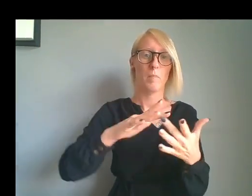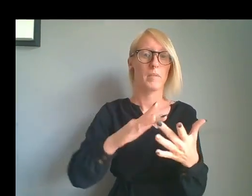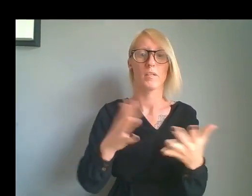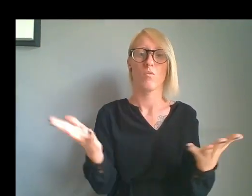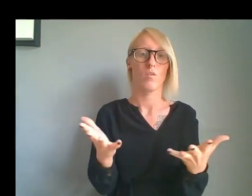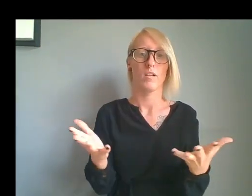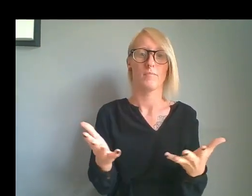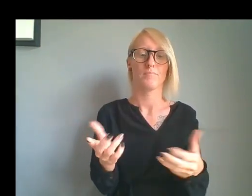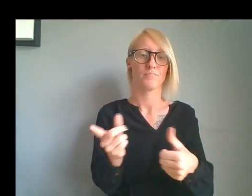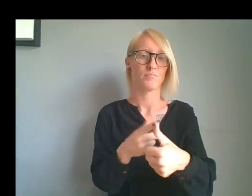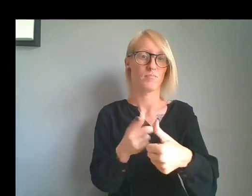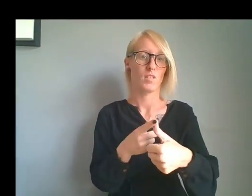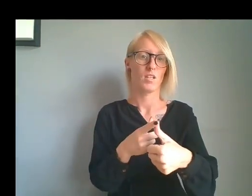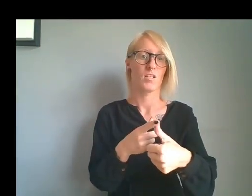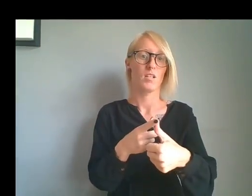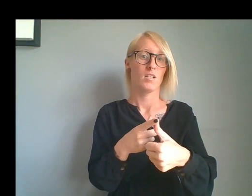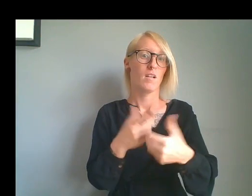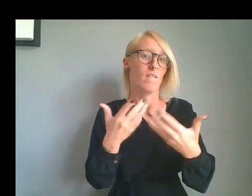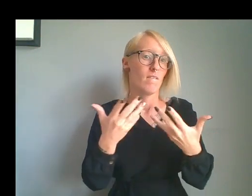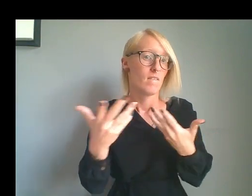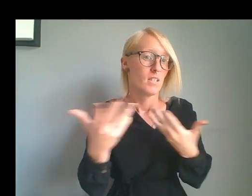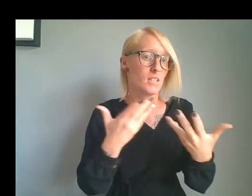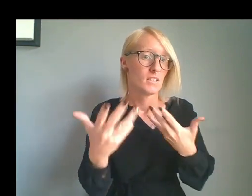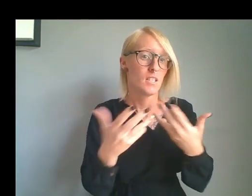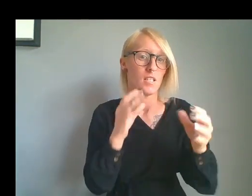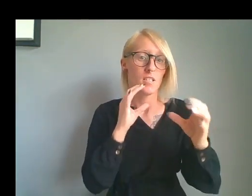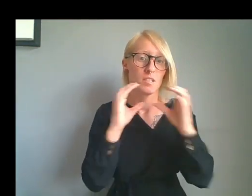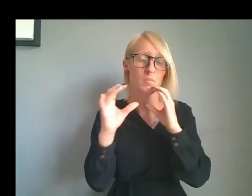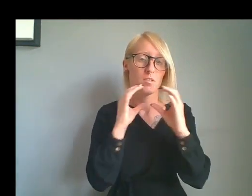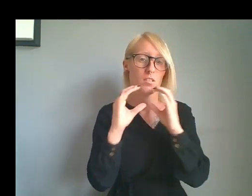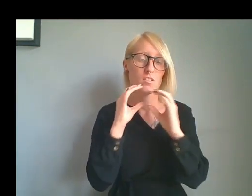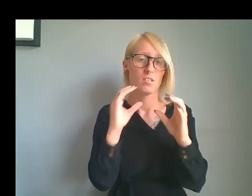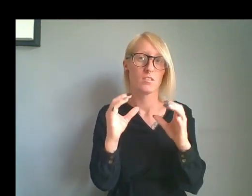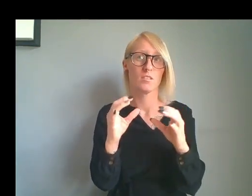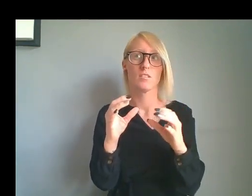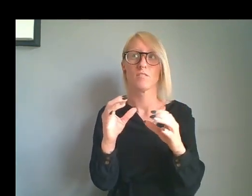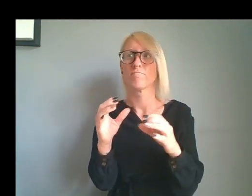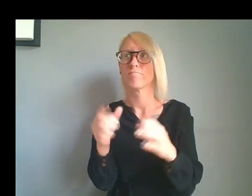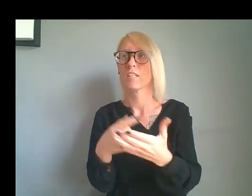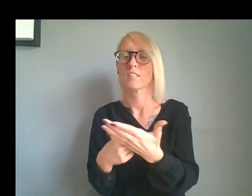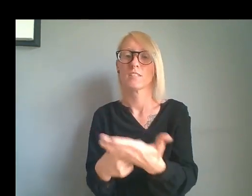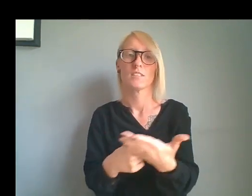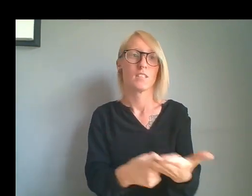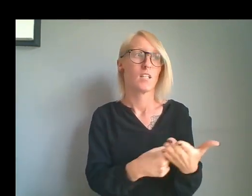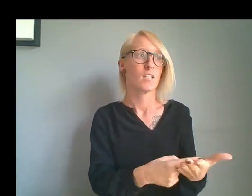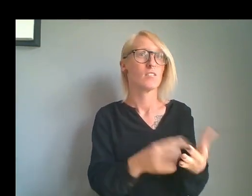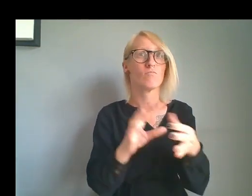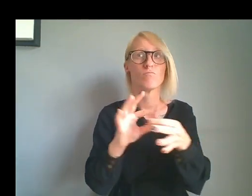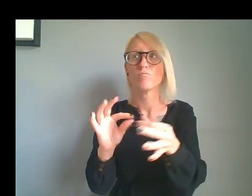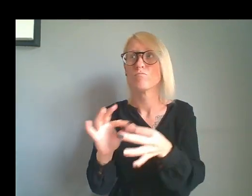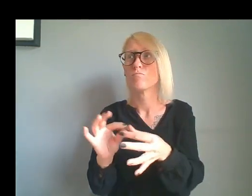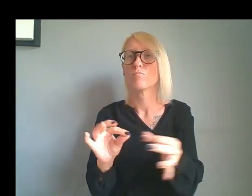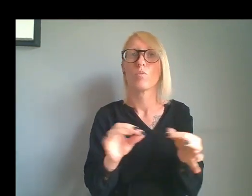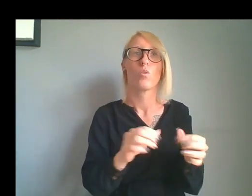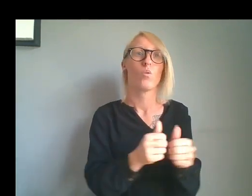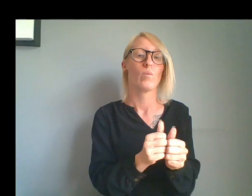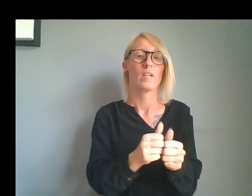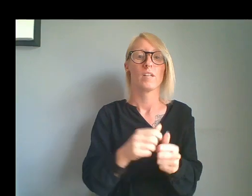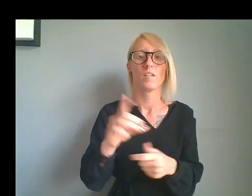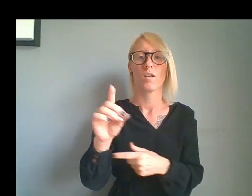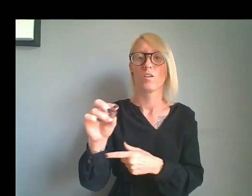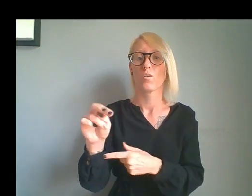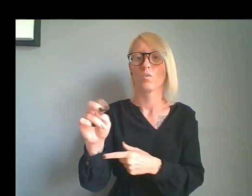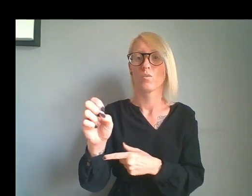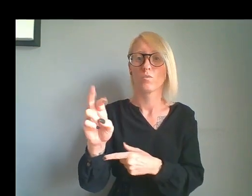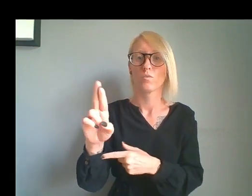way to facilitate communication. It's really about a way for you to talk to your donors, talk to the community. It's a new